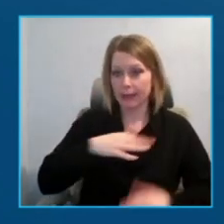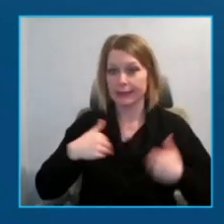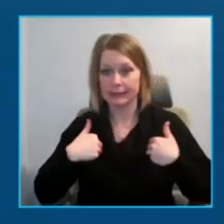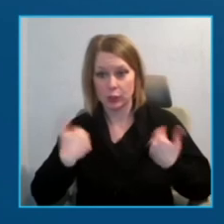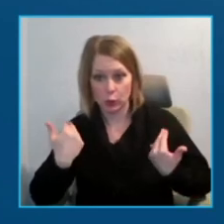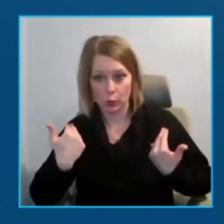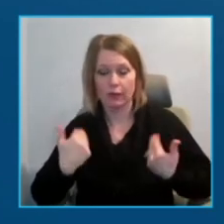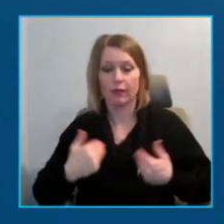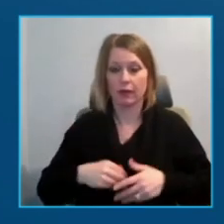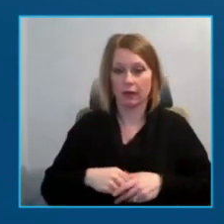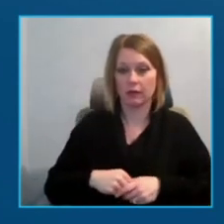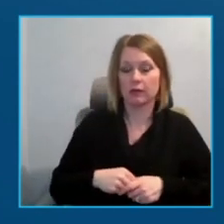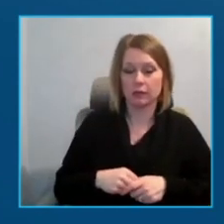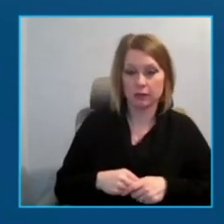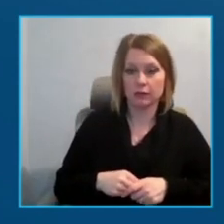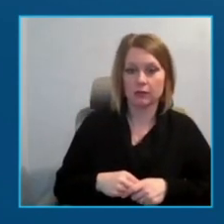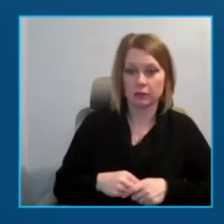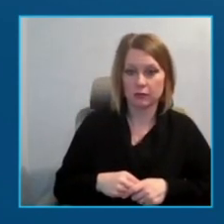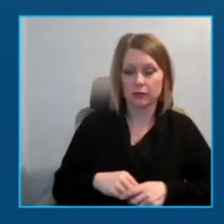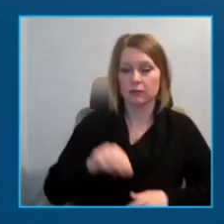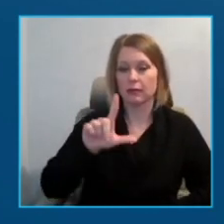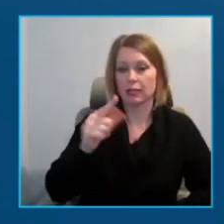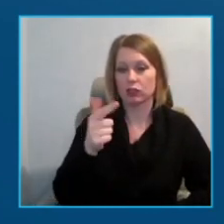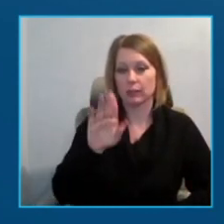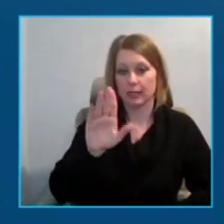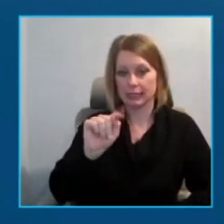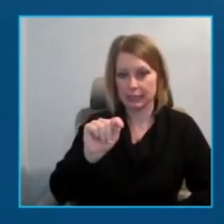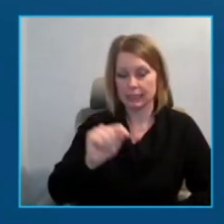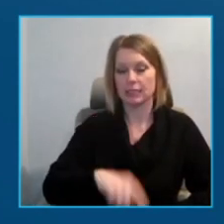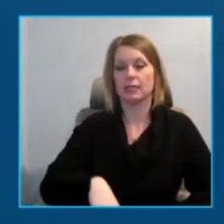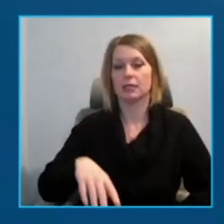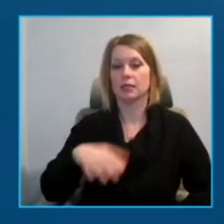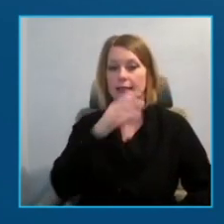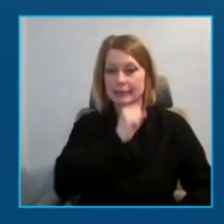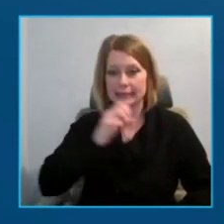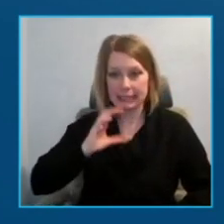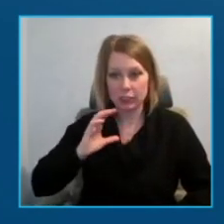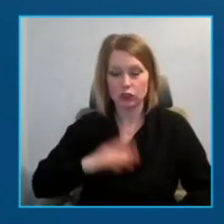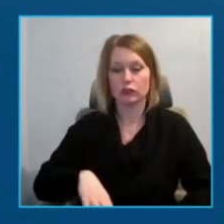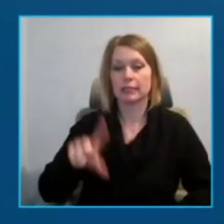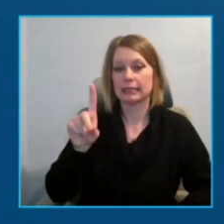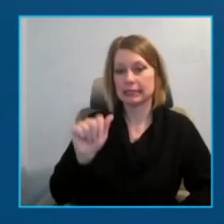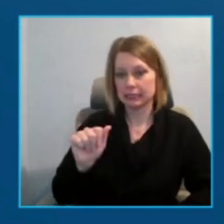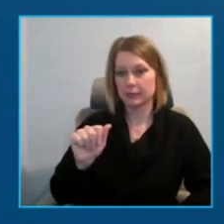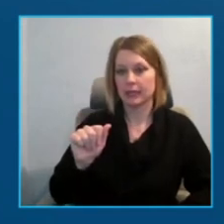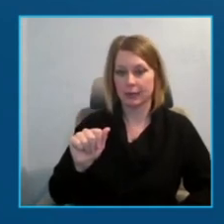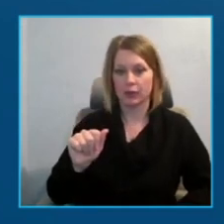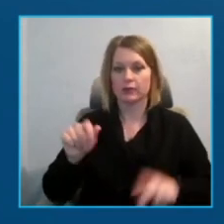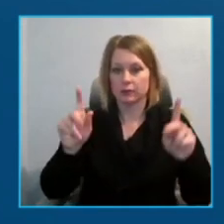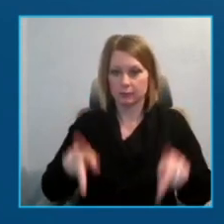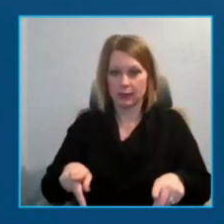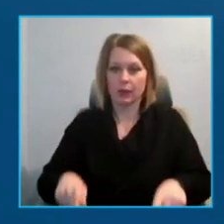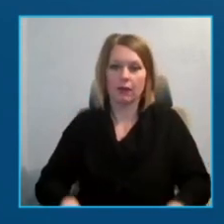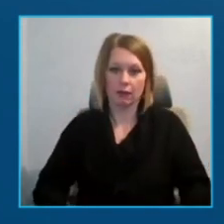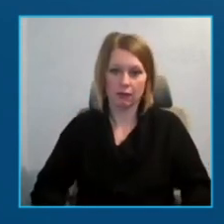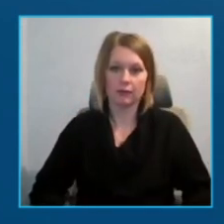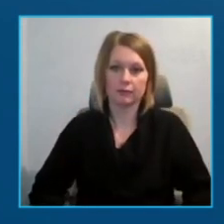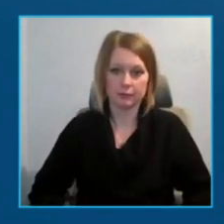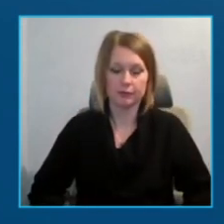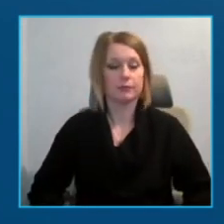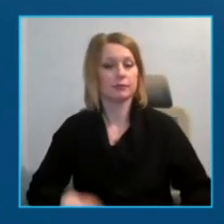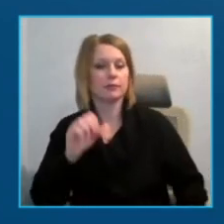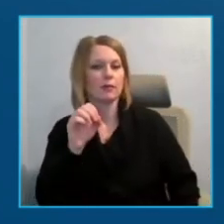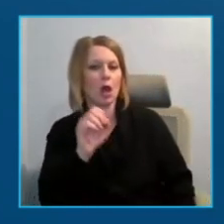Democrats, LGBT seniors, and disabled individuals. So, okay, it was